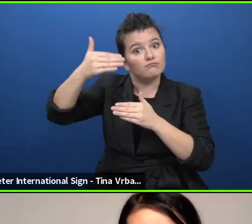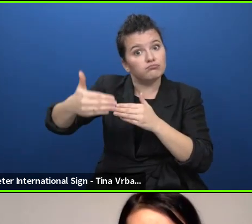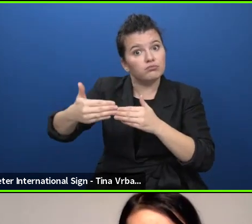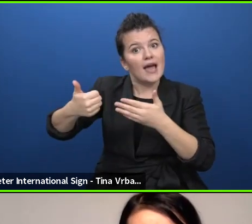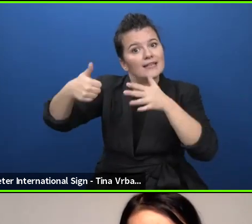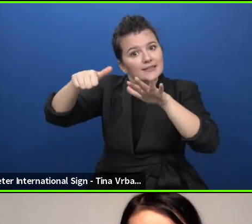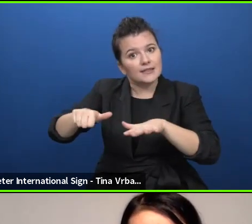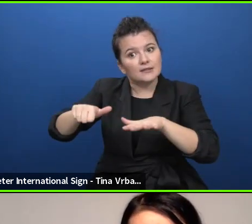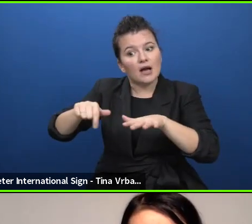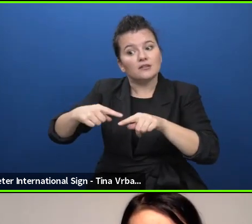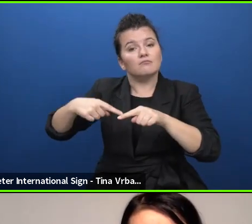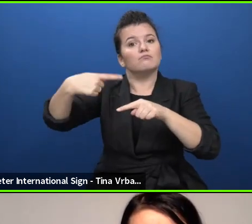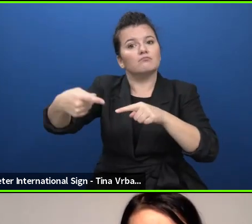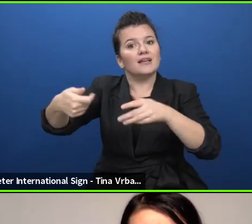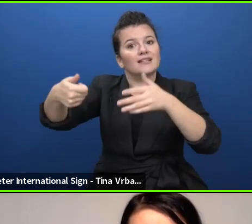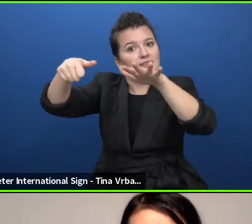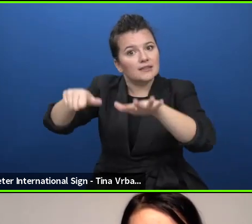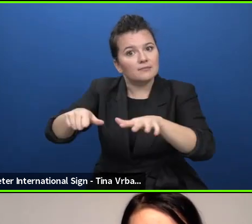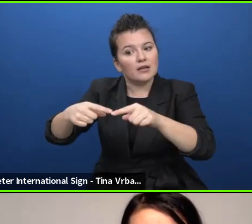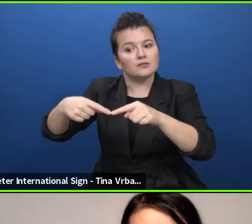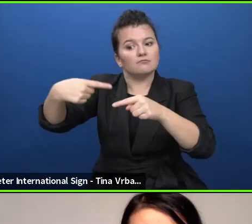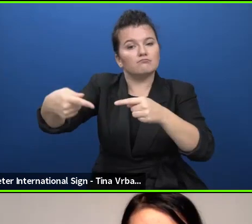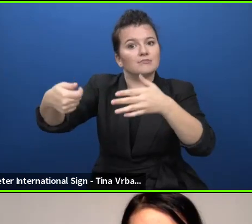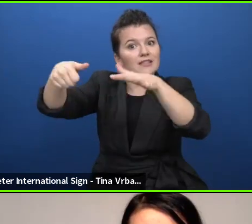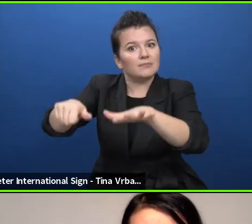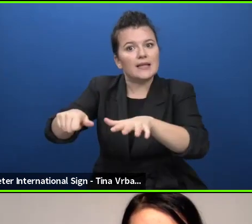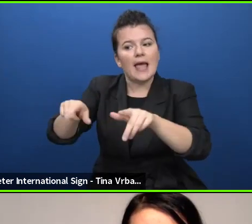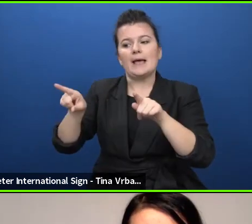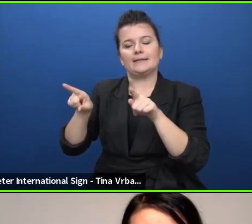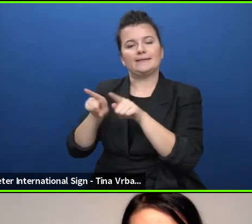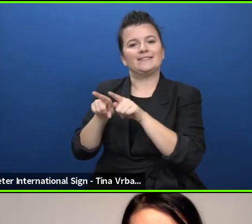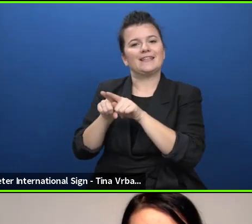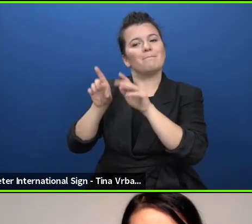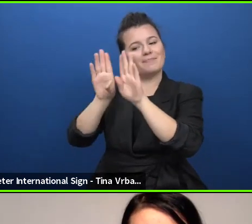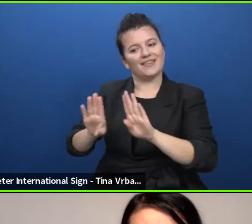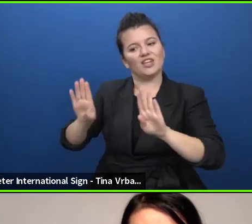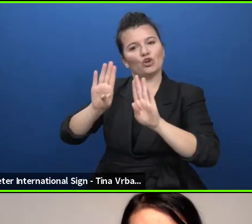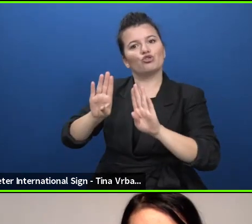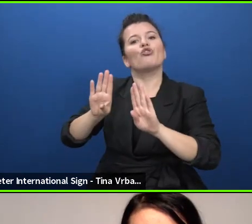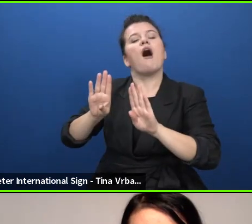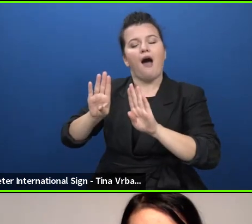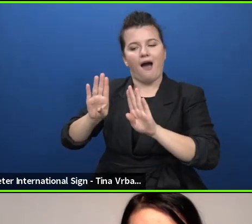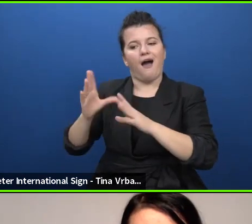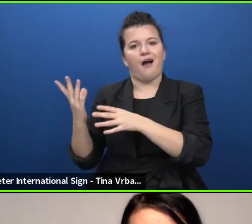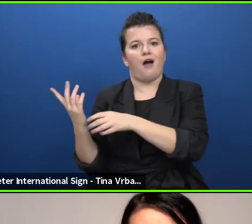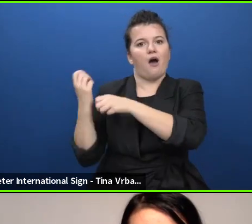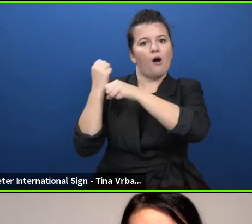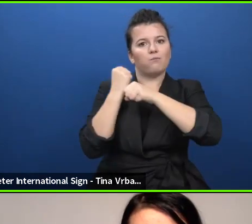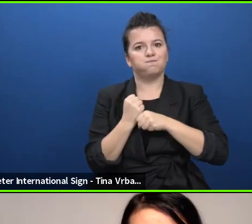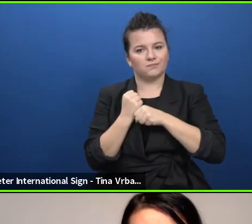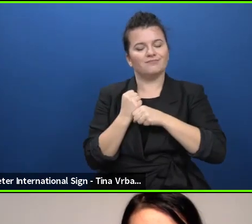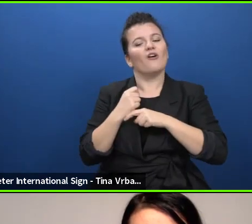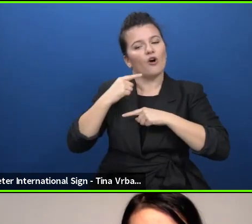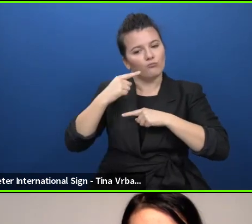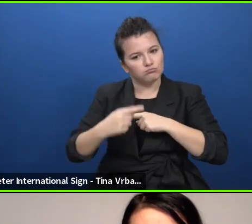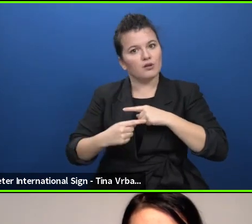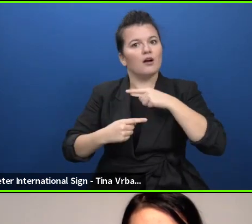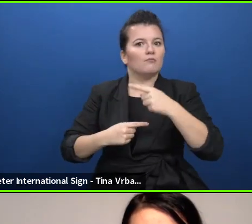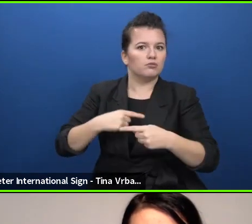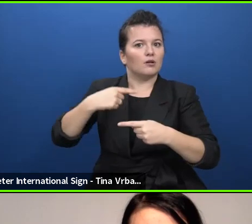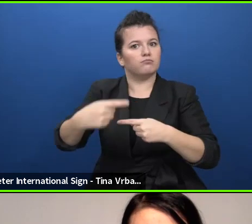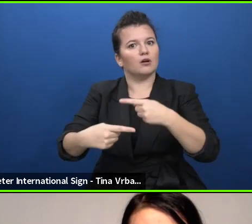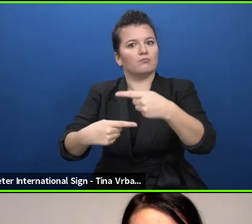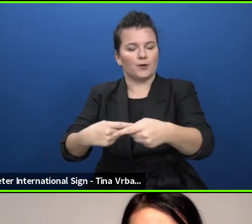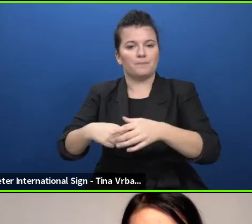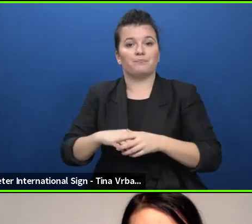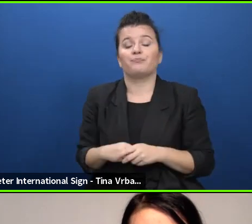with us. And eventually, as you know, as next year starts the new Creative Europe programme, we hope